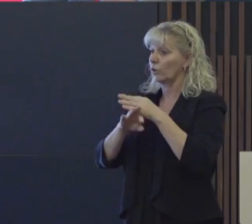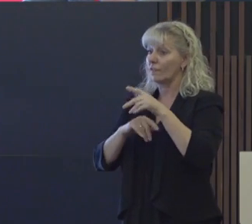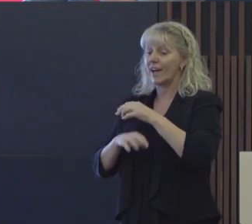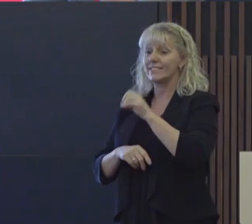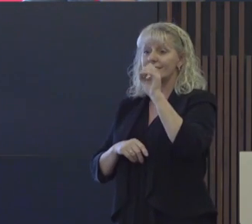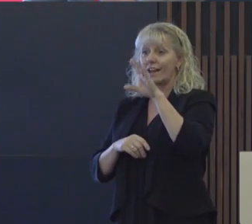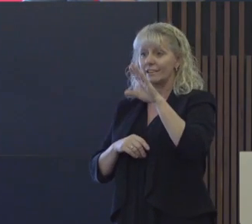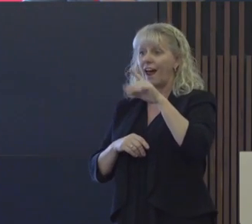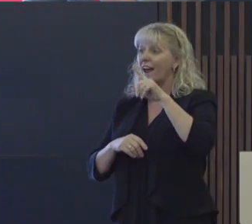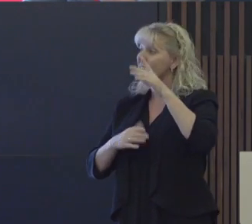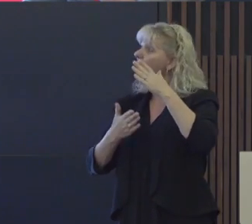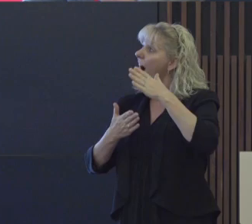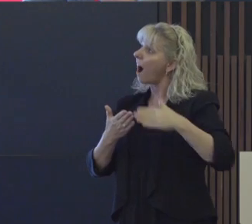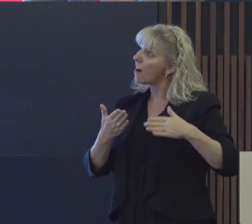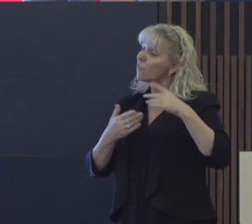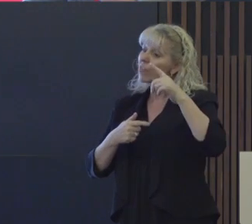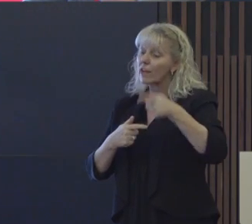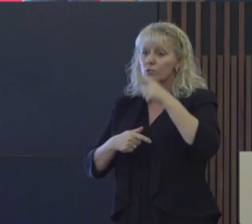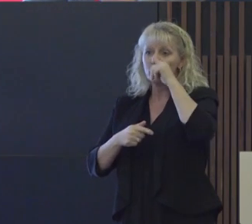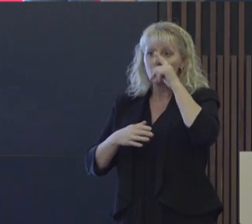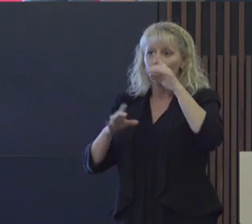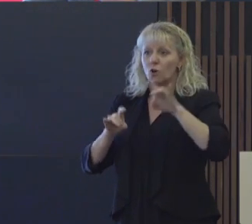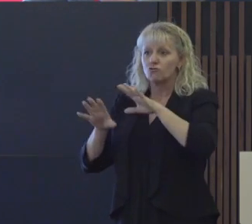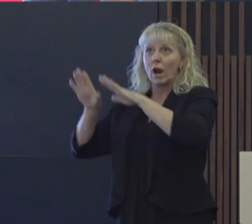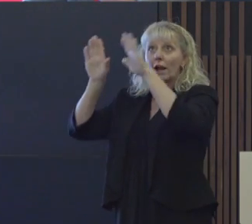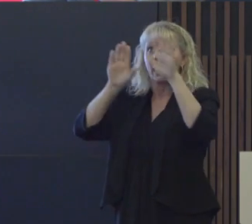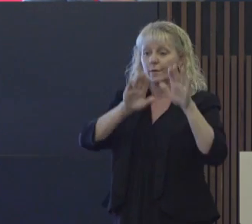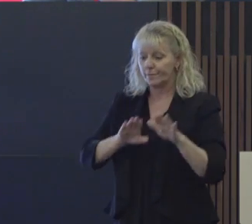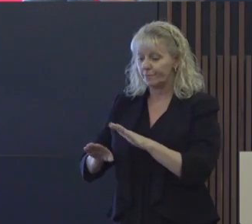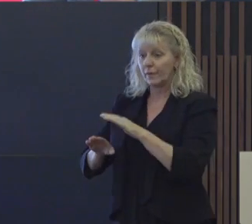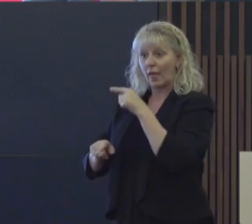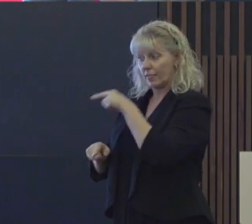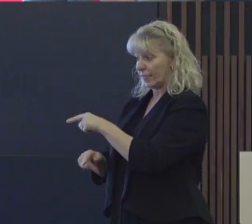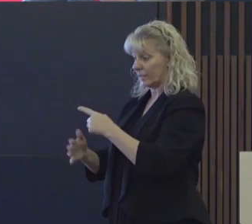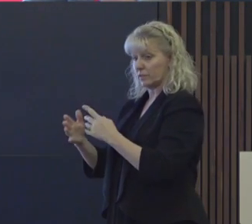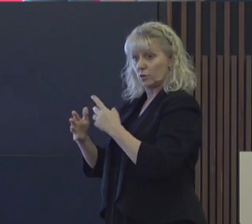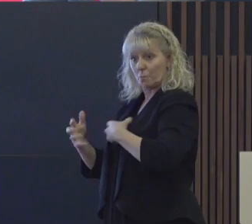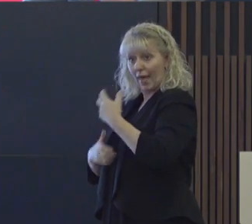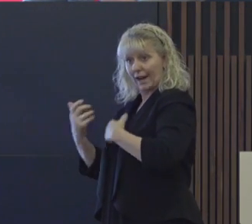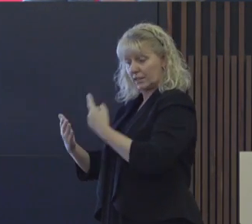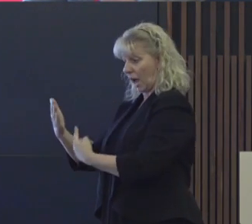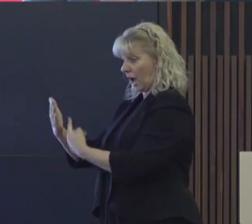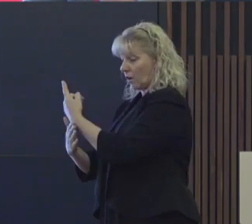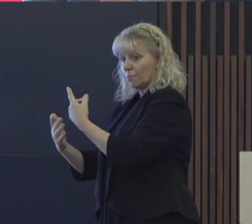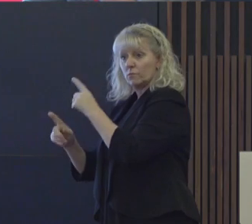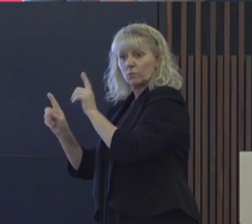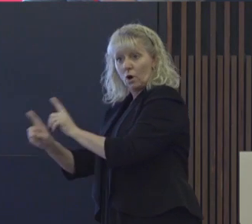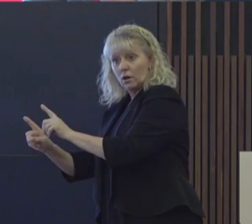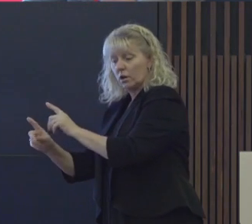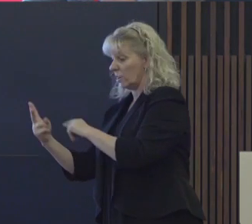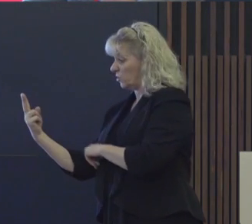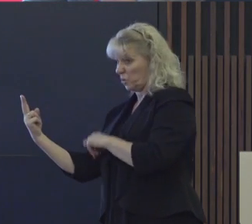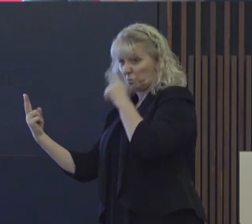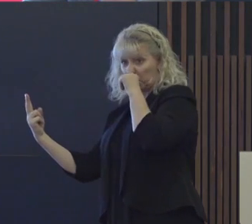10,500 people around Australia who, as an outcome of this complaint, with 2 people who